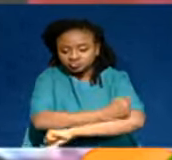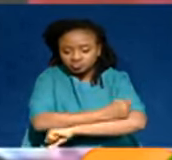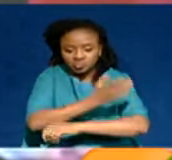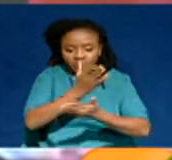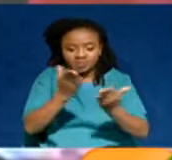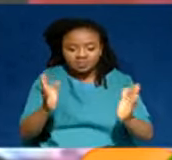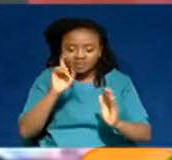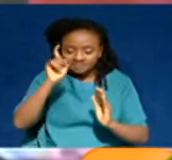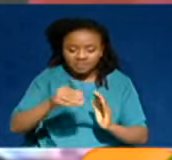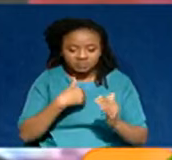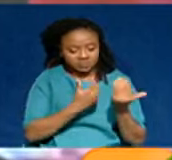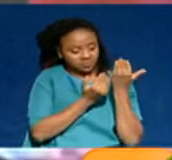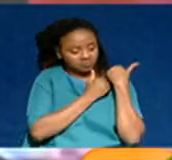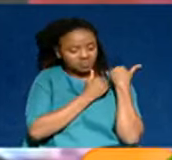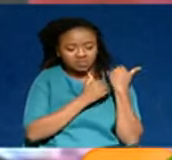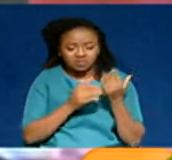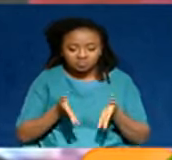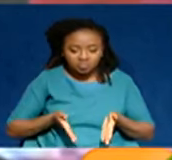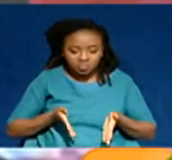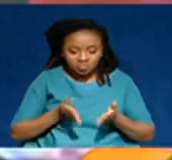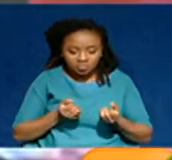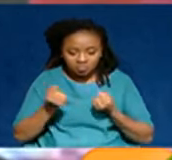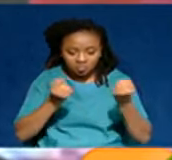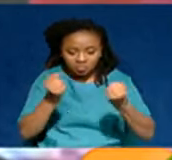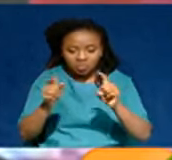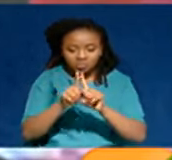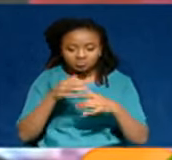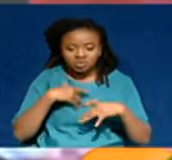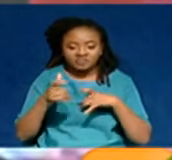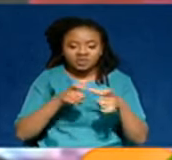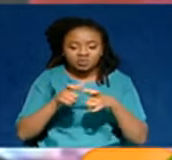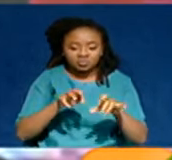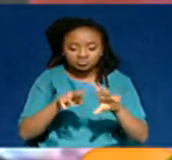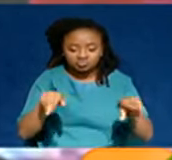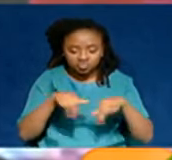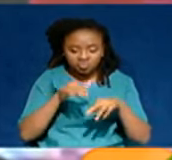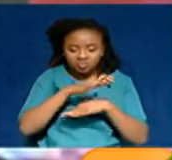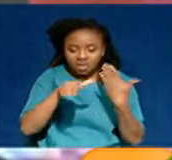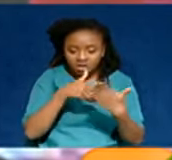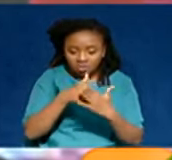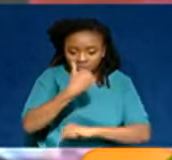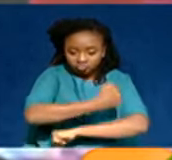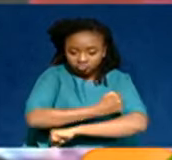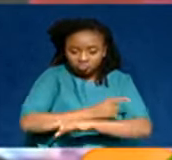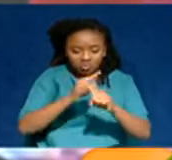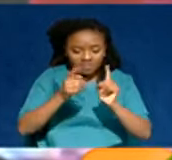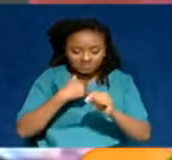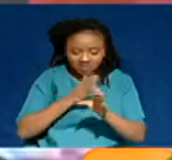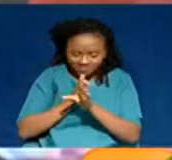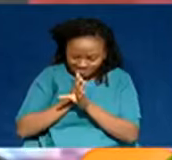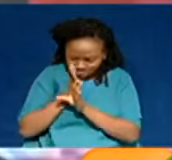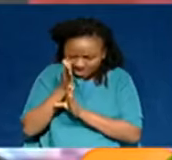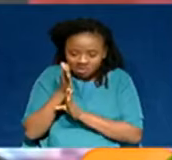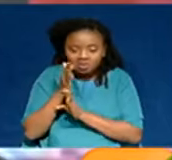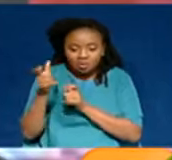have mandatory vehicular telematics with a control room in every school. But we will have the master control room as NTSA, okay.